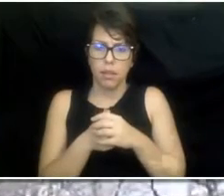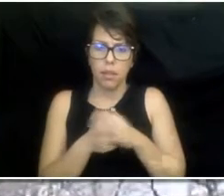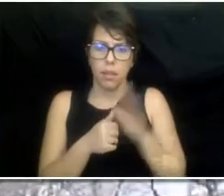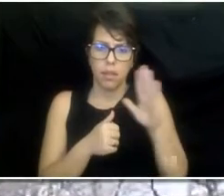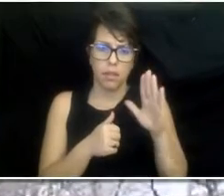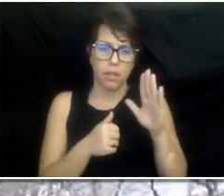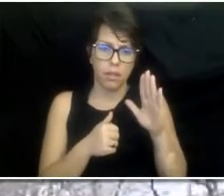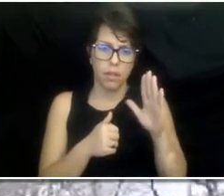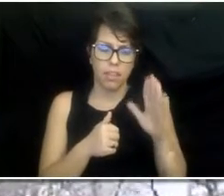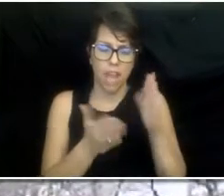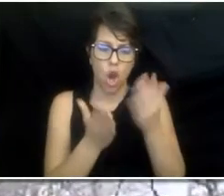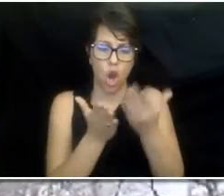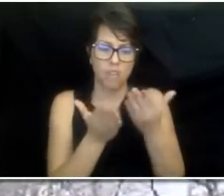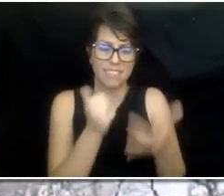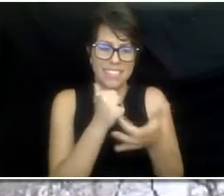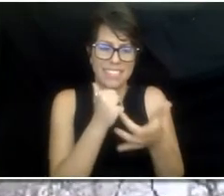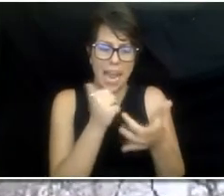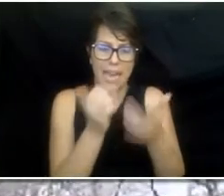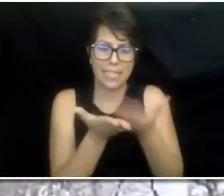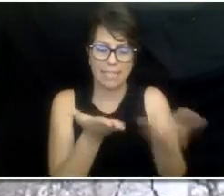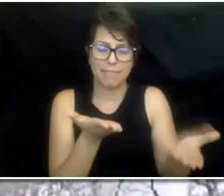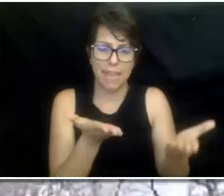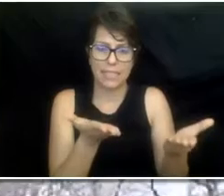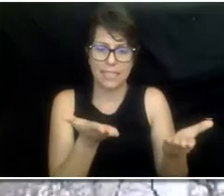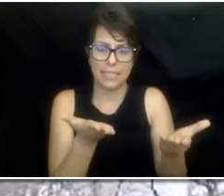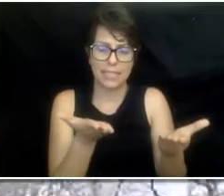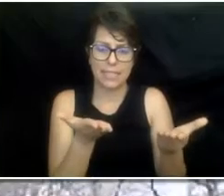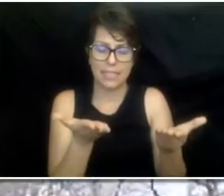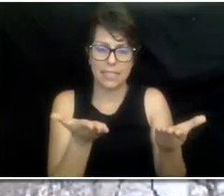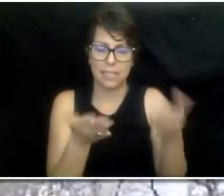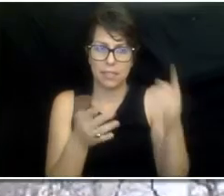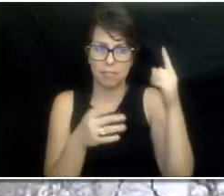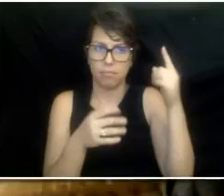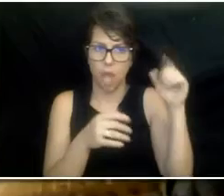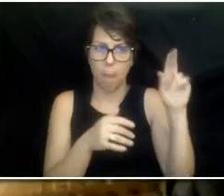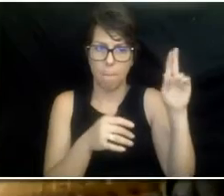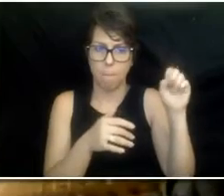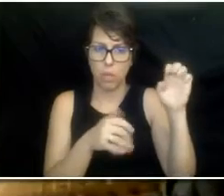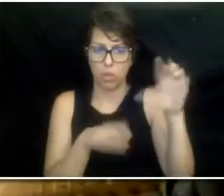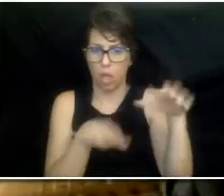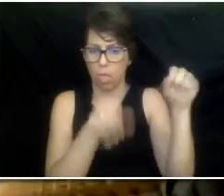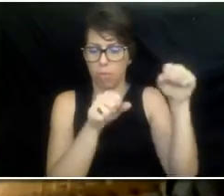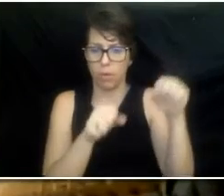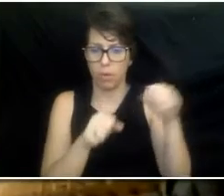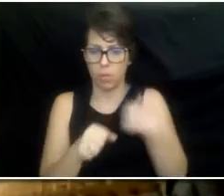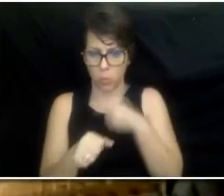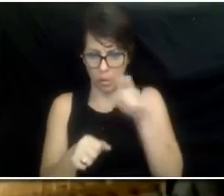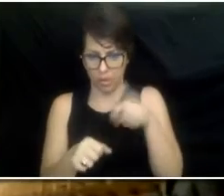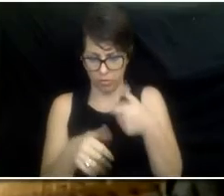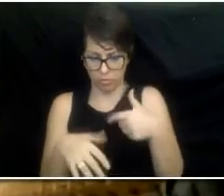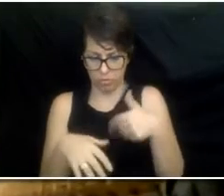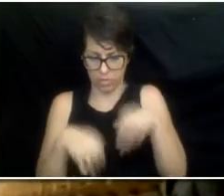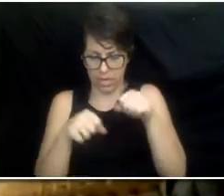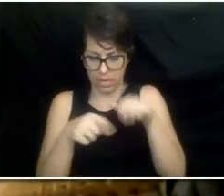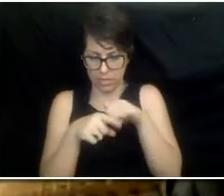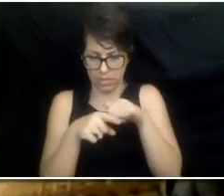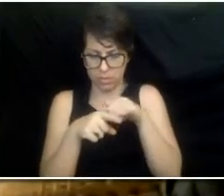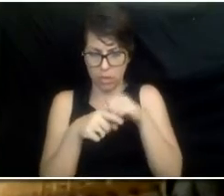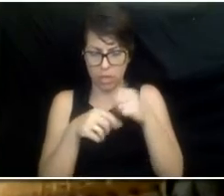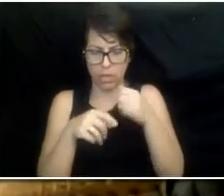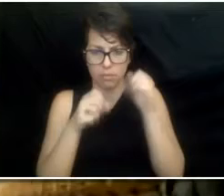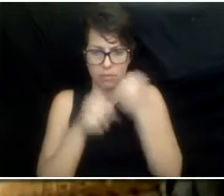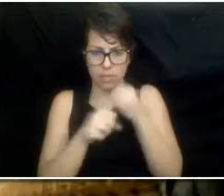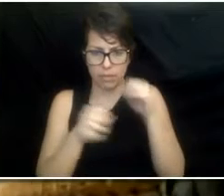Tech safety issues within the context of any kind of safety plan have have those efforts and initiatives um been